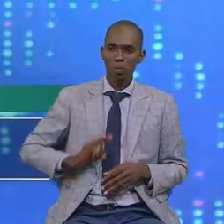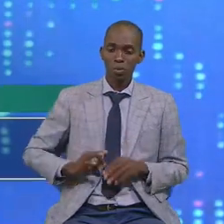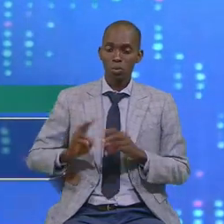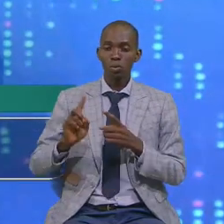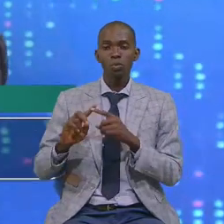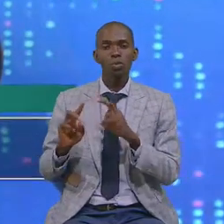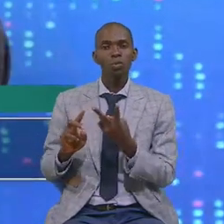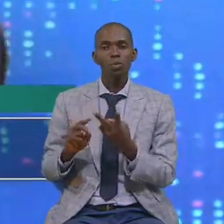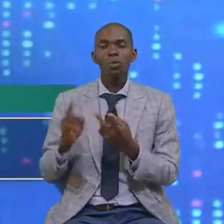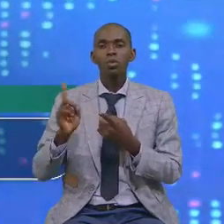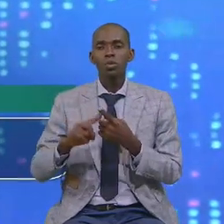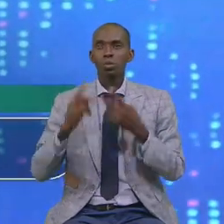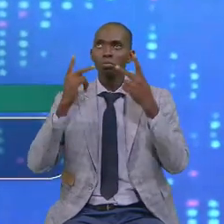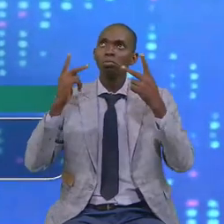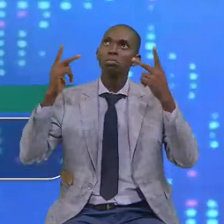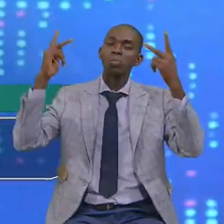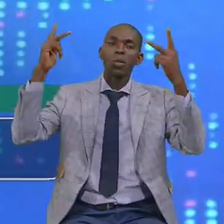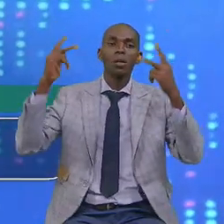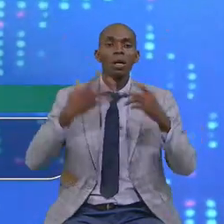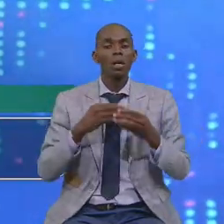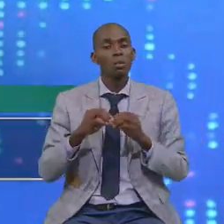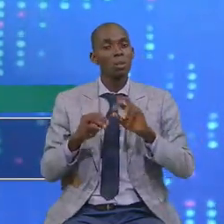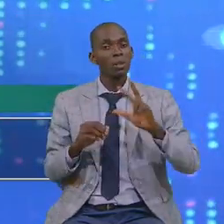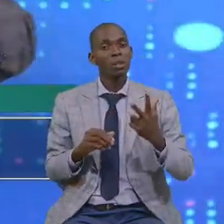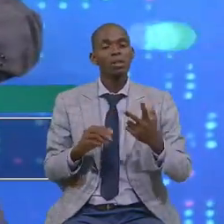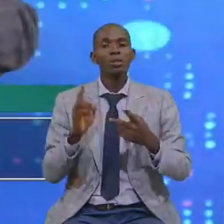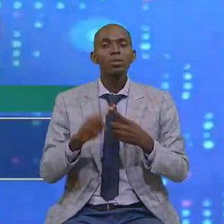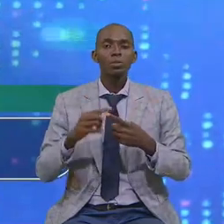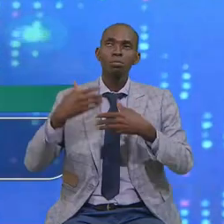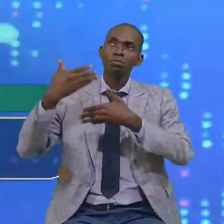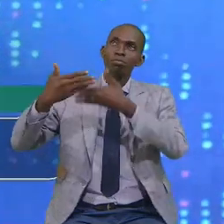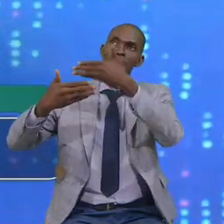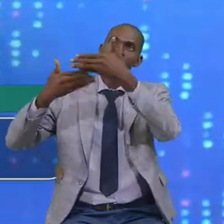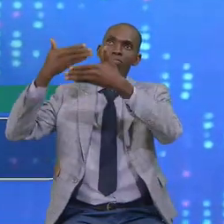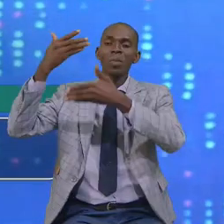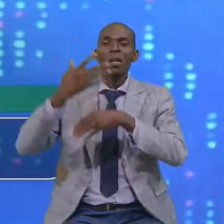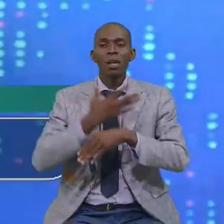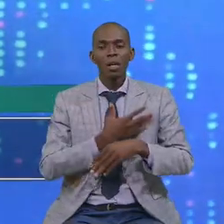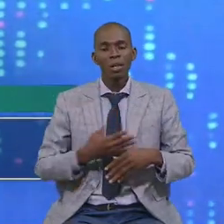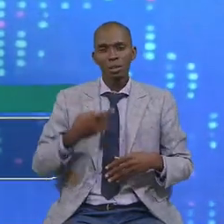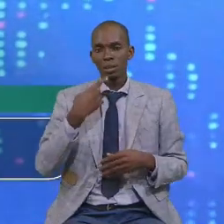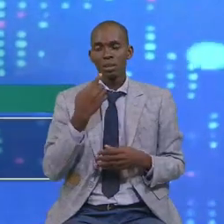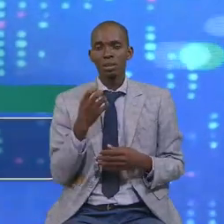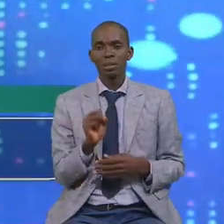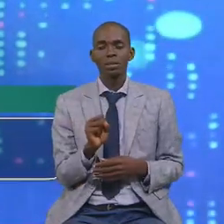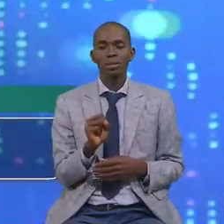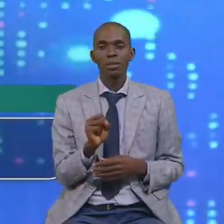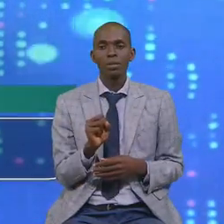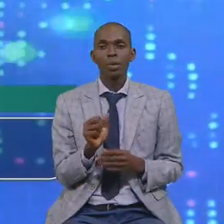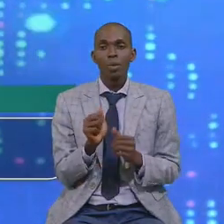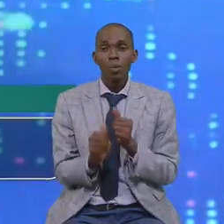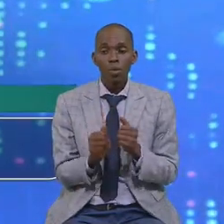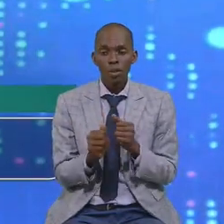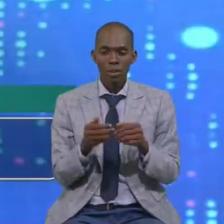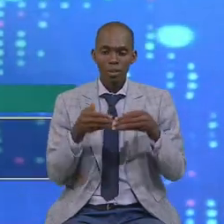to prosper, and then three, to progress. And it says, which